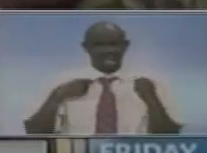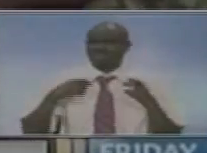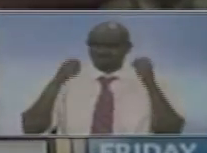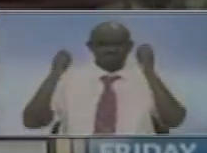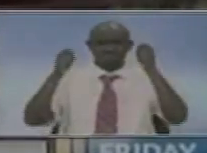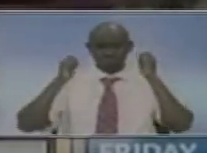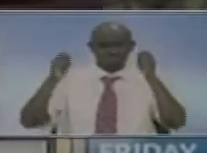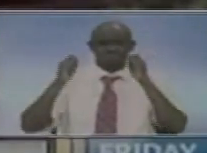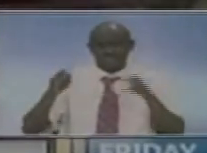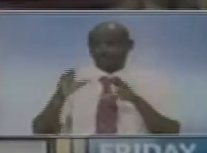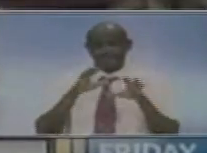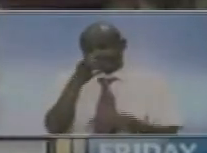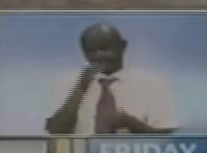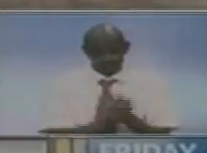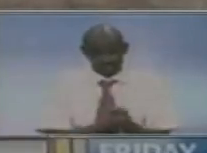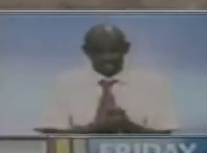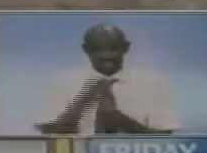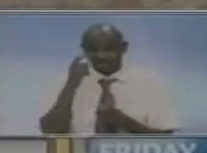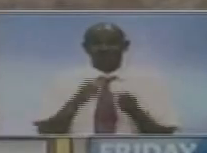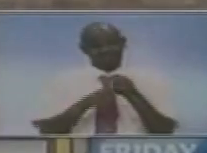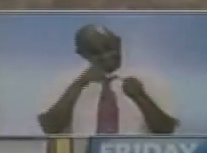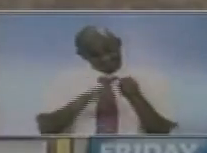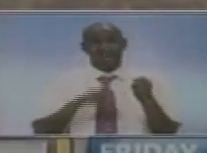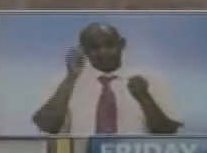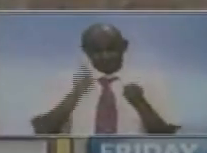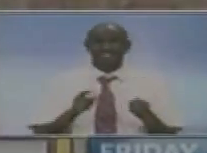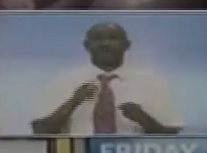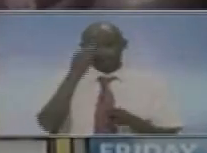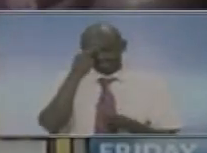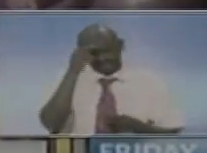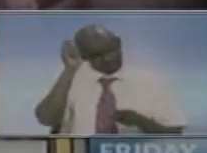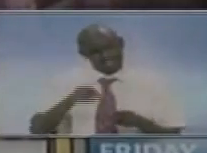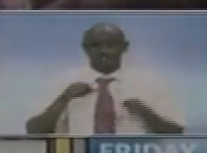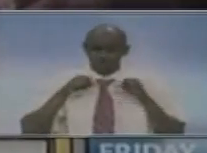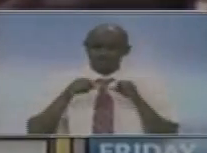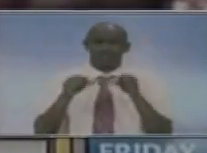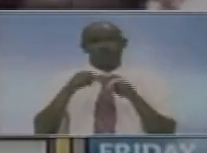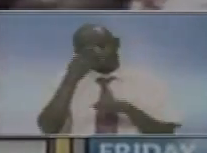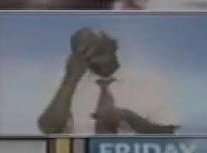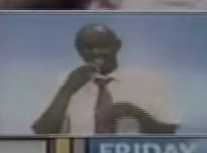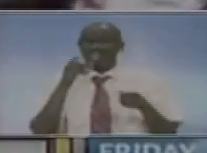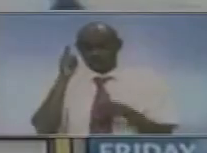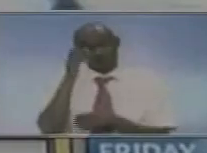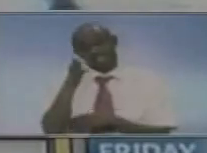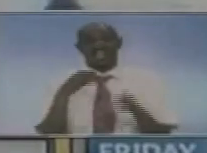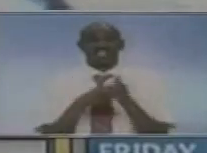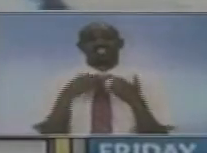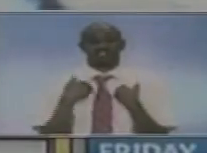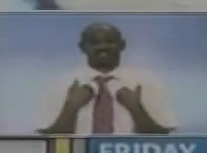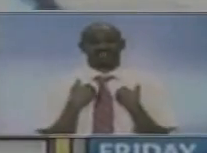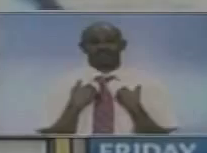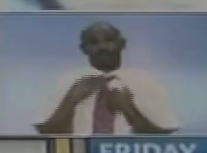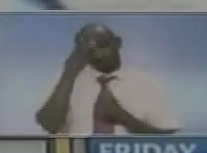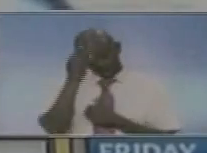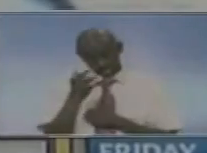at Isinya Market. They want female circumcision among the Maasai to continue despite the law against it. Sababu